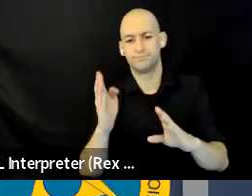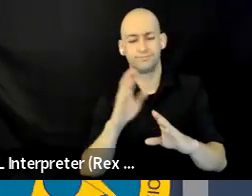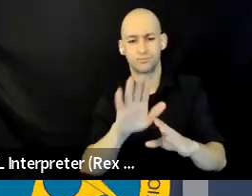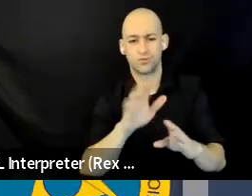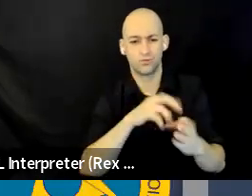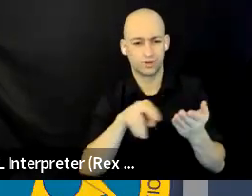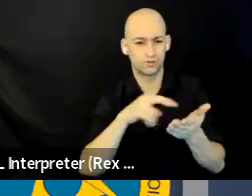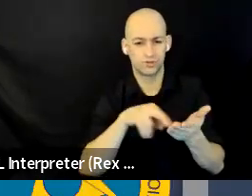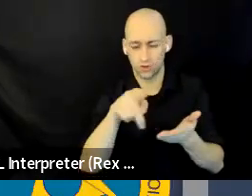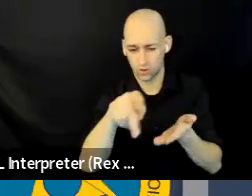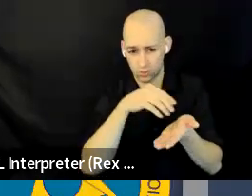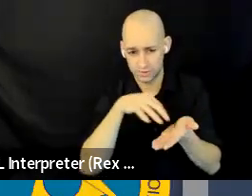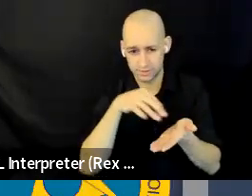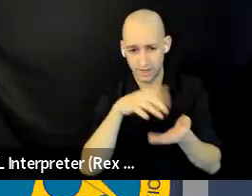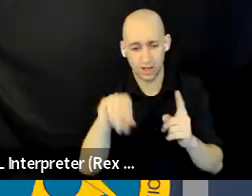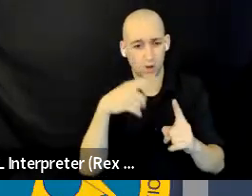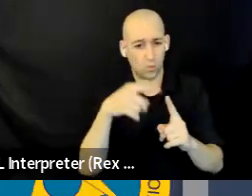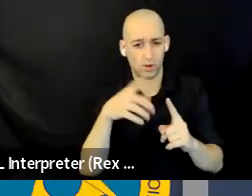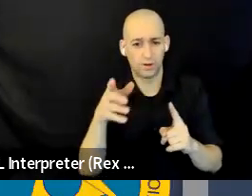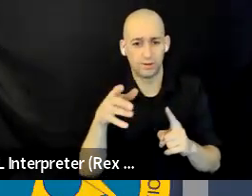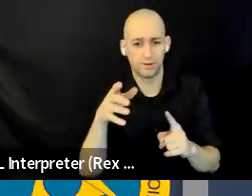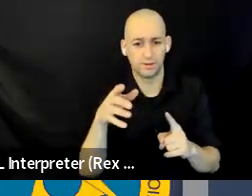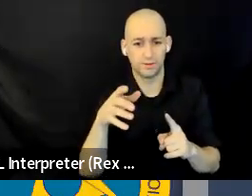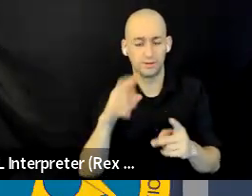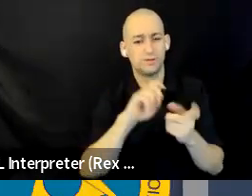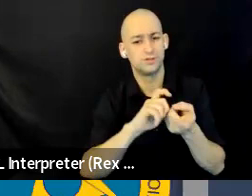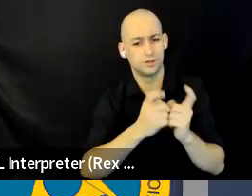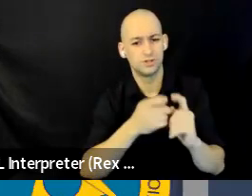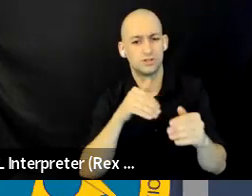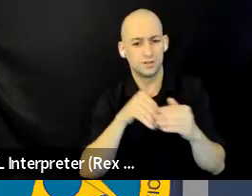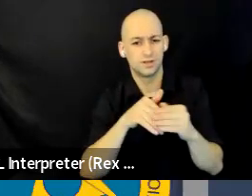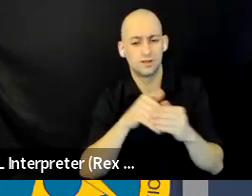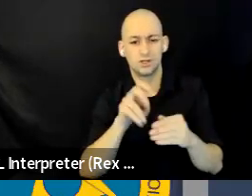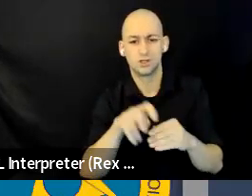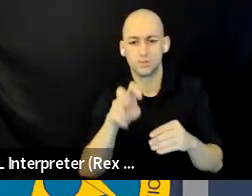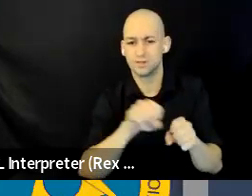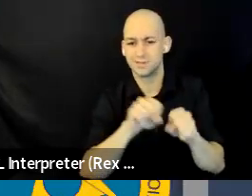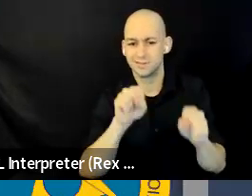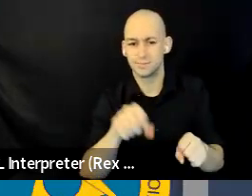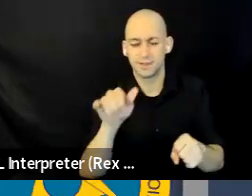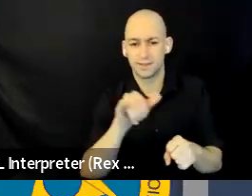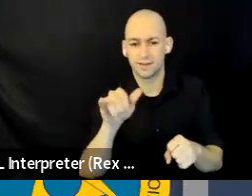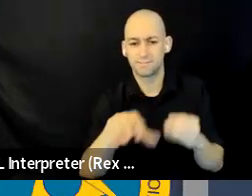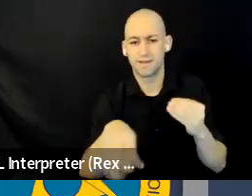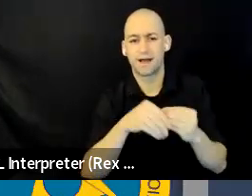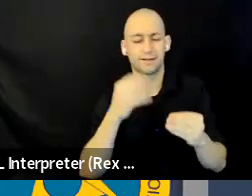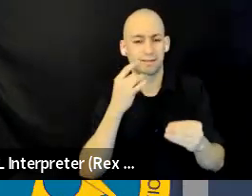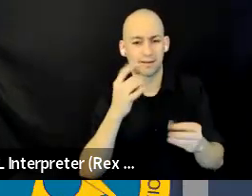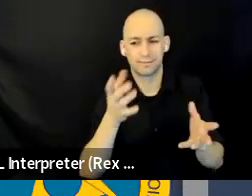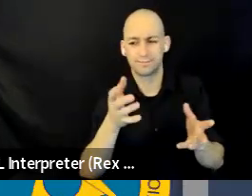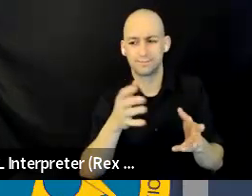are you studying what impact changes in the transportation system, like an added lane, for example, might have on land